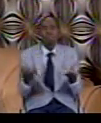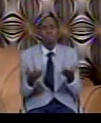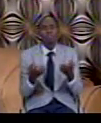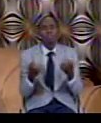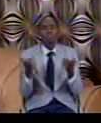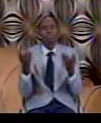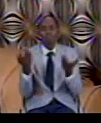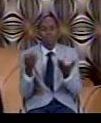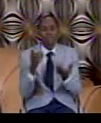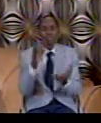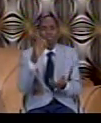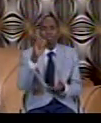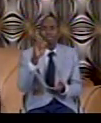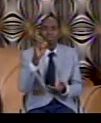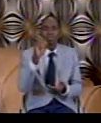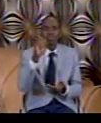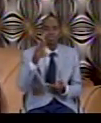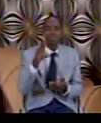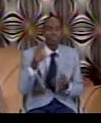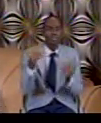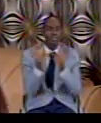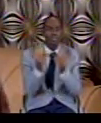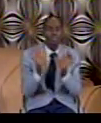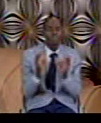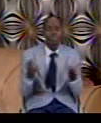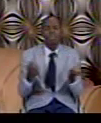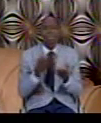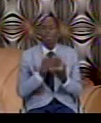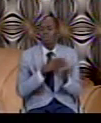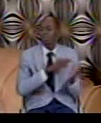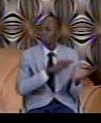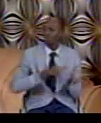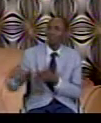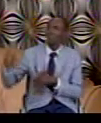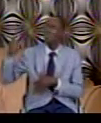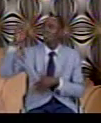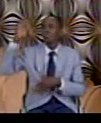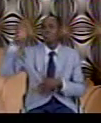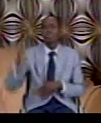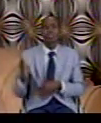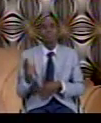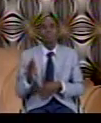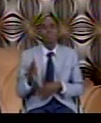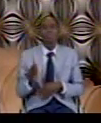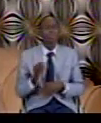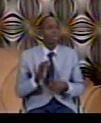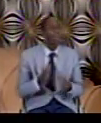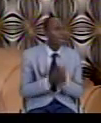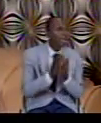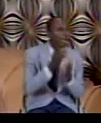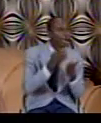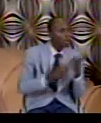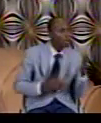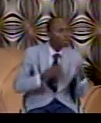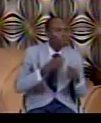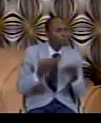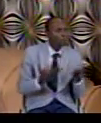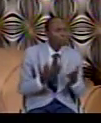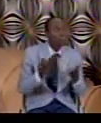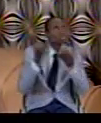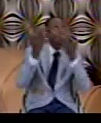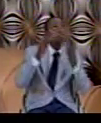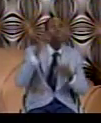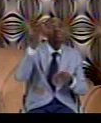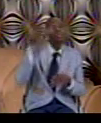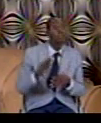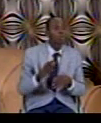degree, and he abandons serving God, and you call him, how about serving God? Your position is there. He